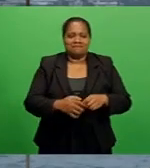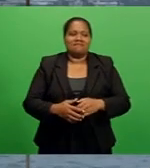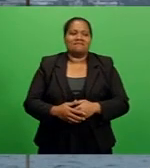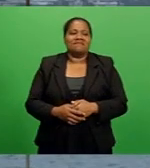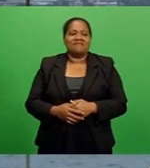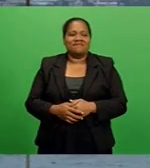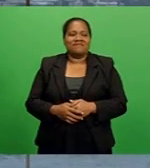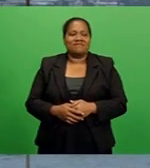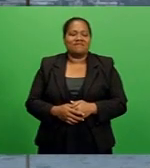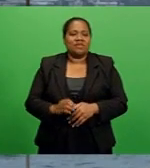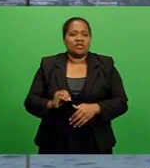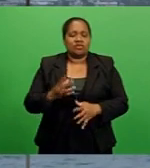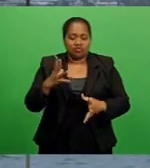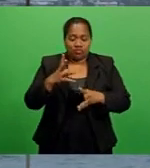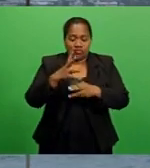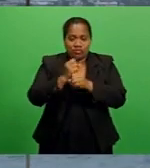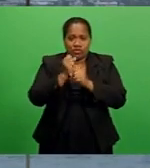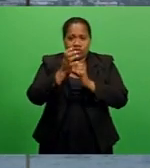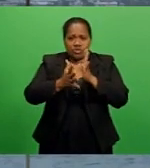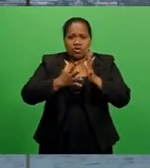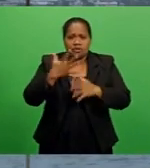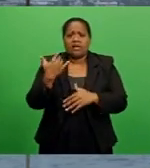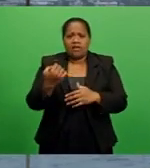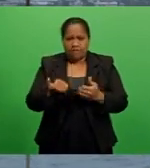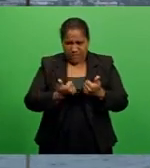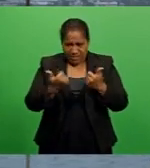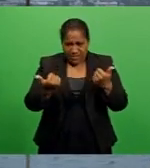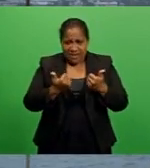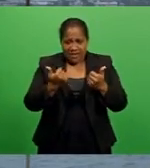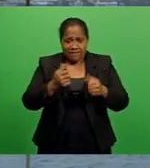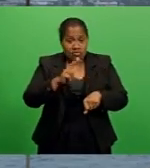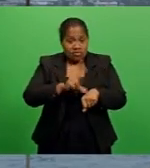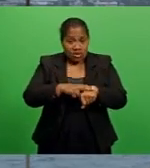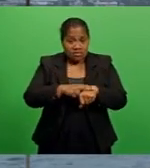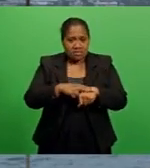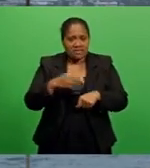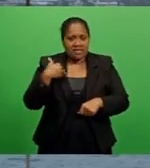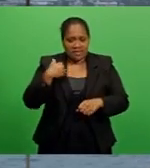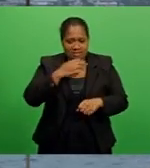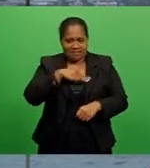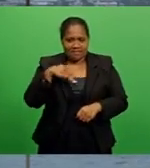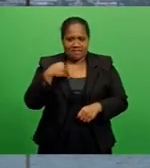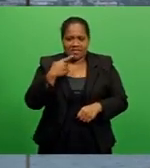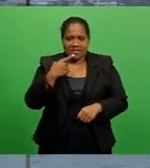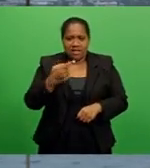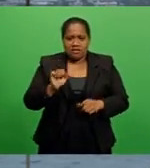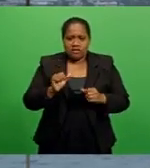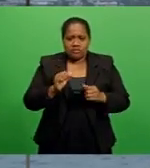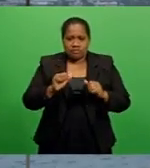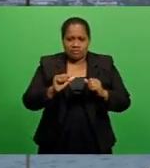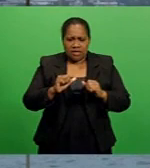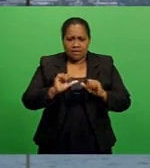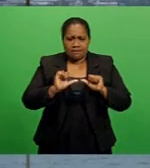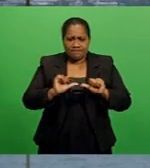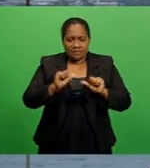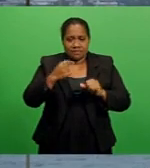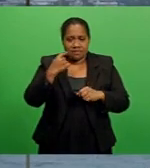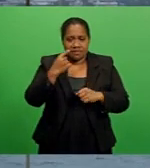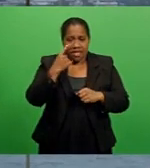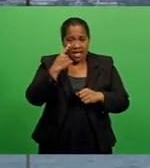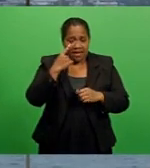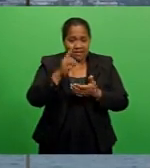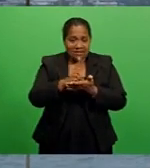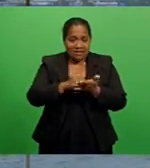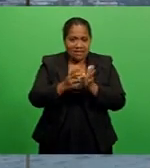And recapping our main stories, we have enough doctors, says Health Minister, preventing eye diseases in the north, and